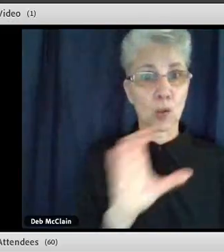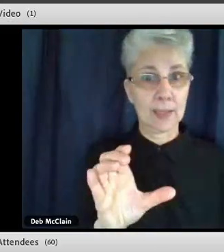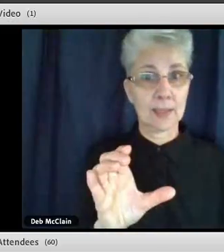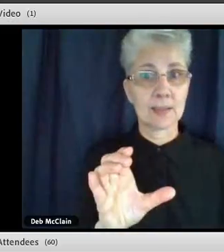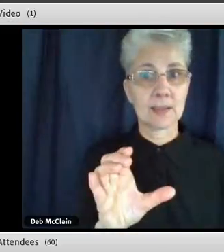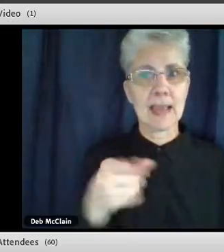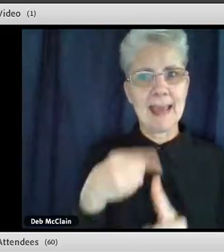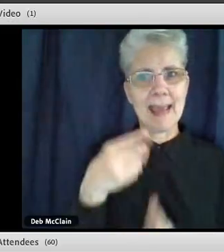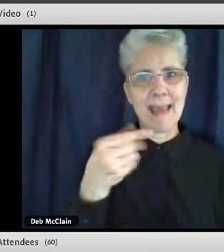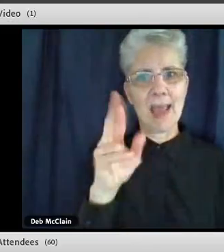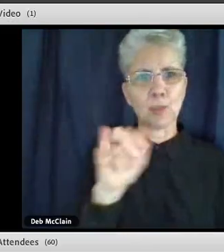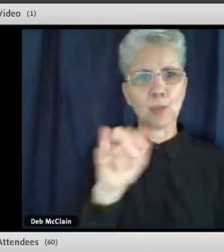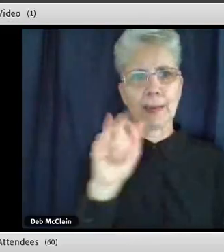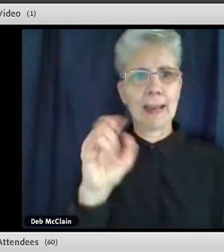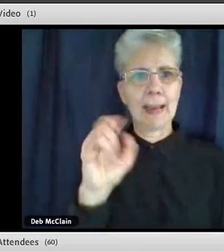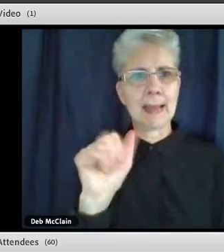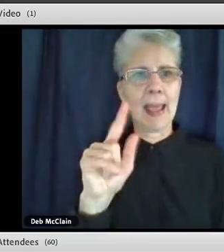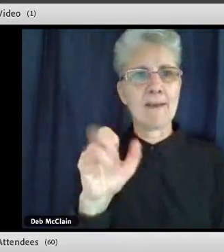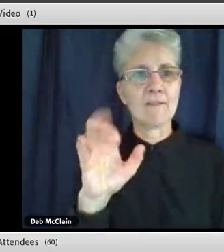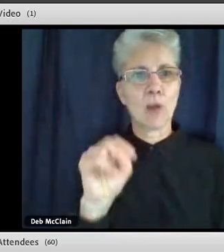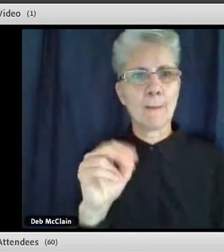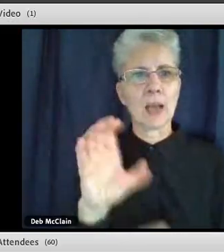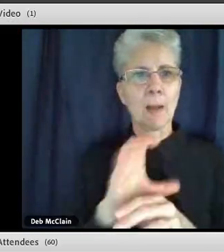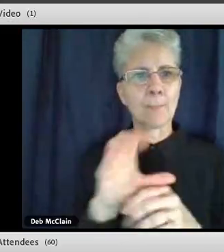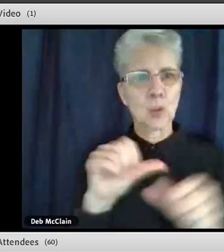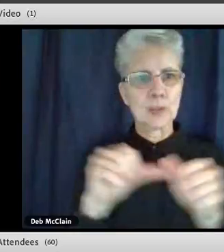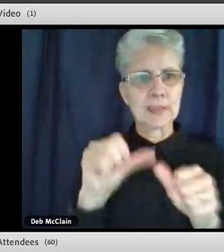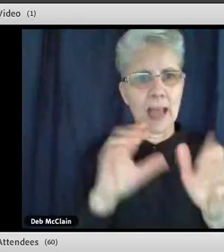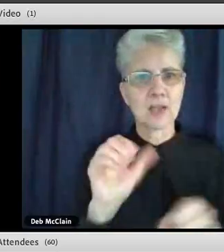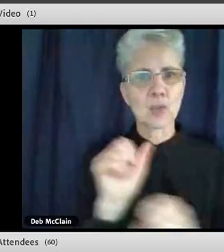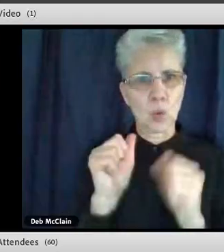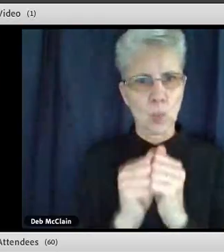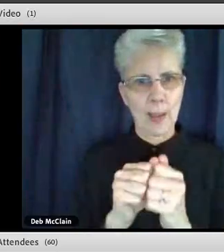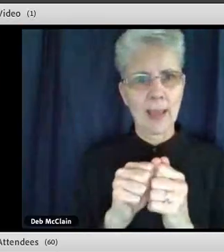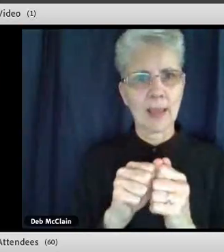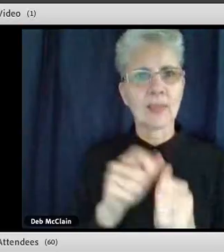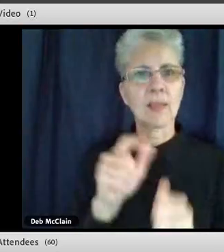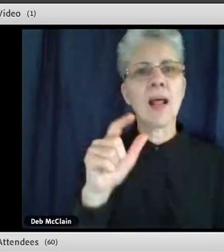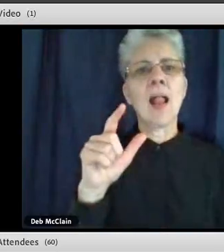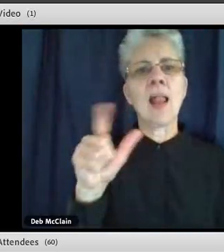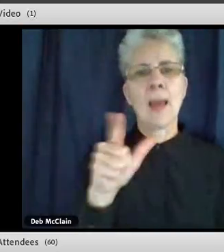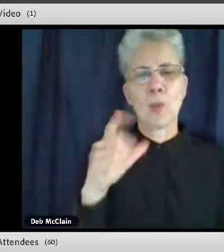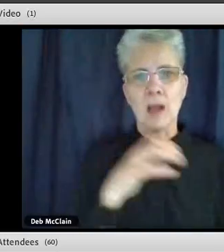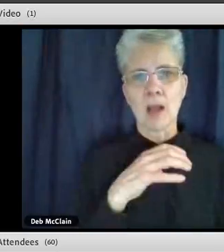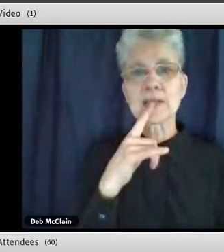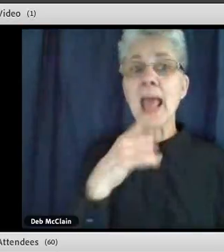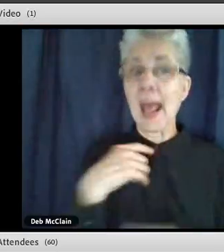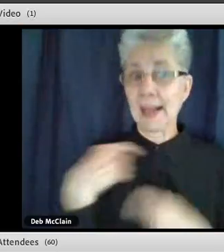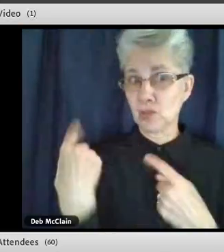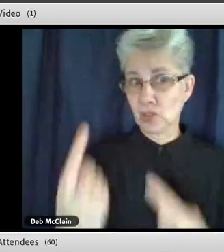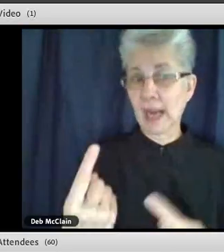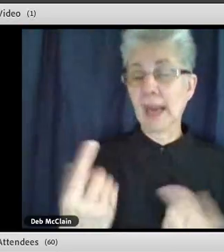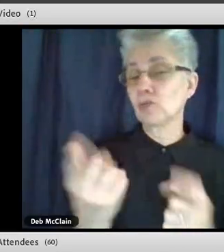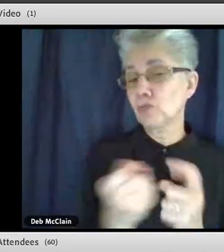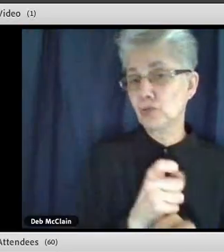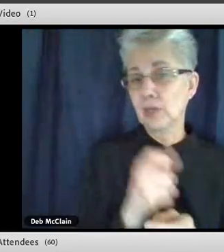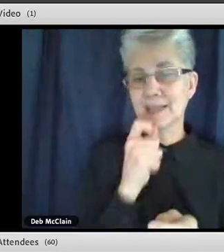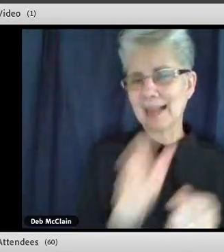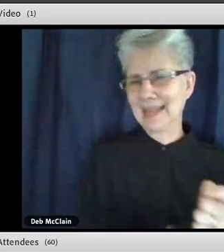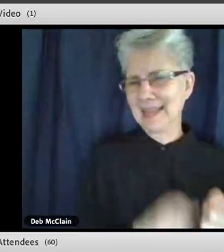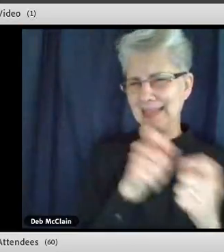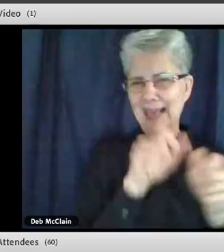Henriette Avram, a computer scientist who worked for the Library of Congress. And even though it has changed over time, it's not the exact same